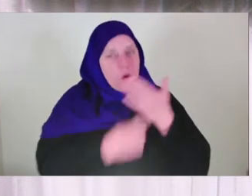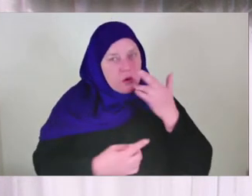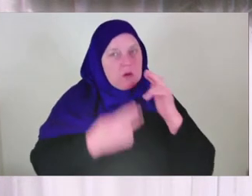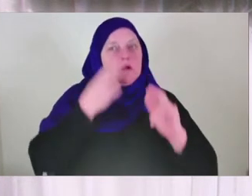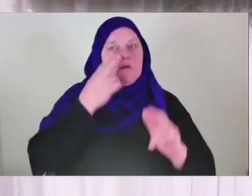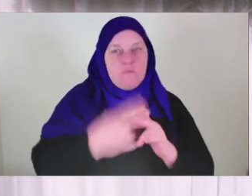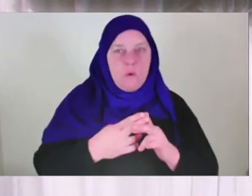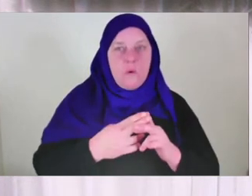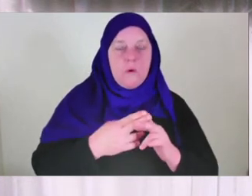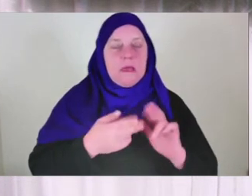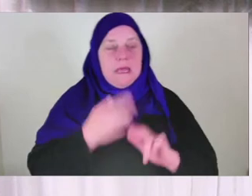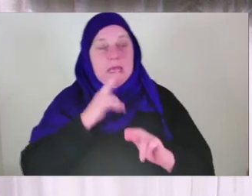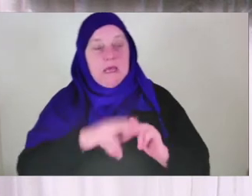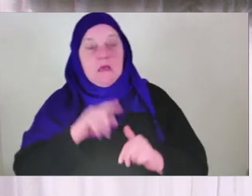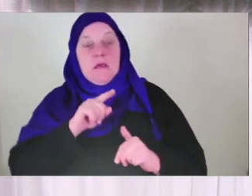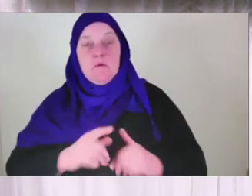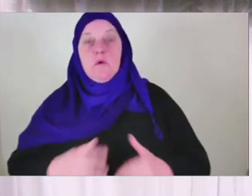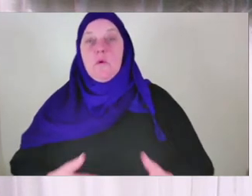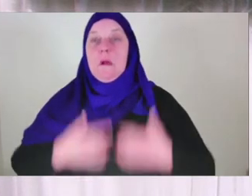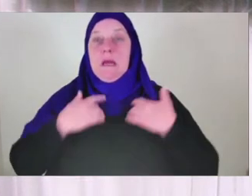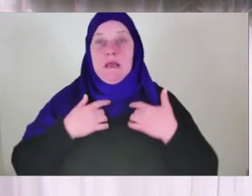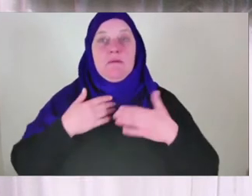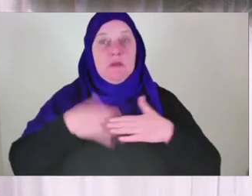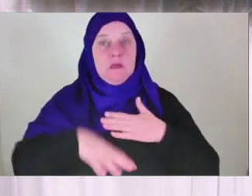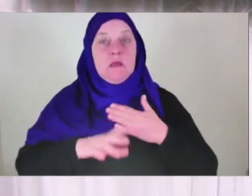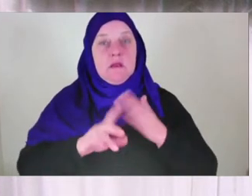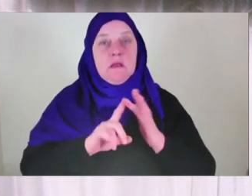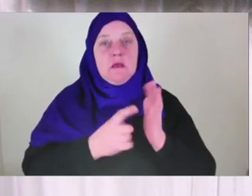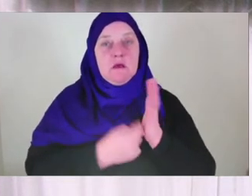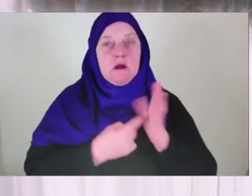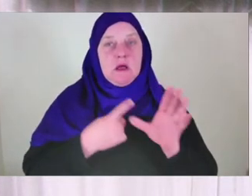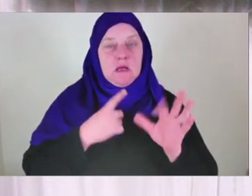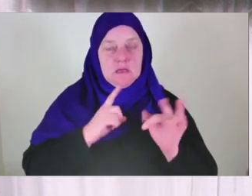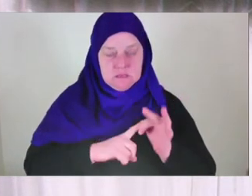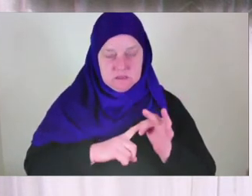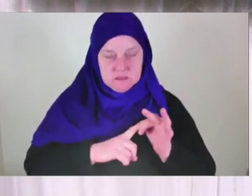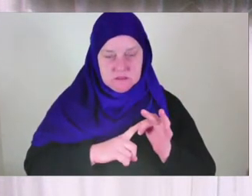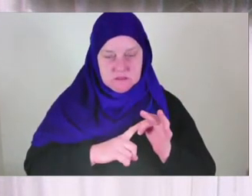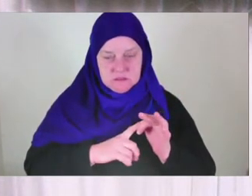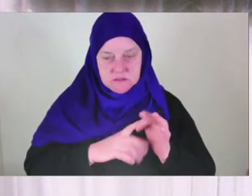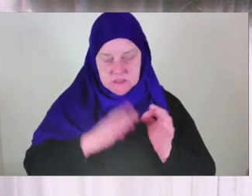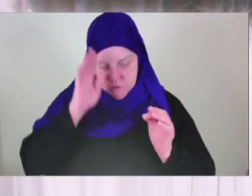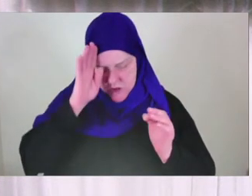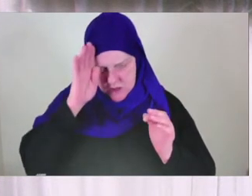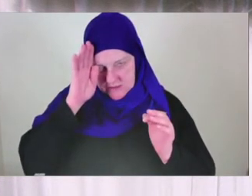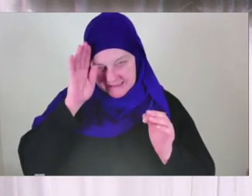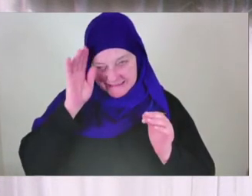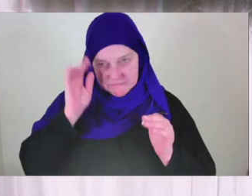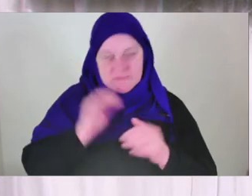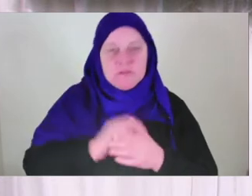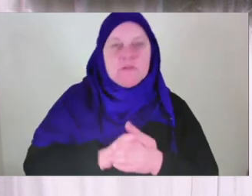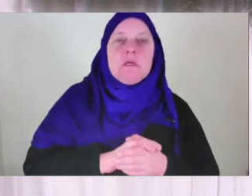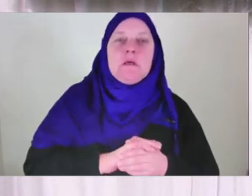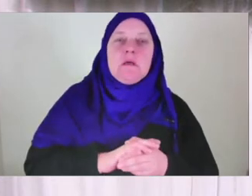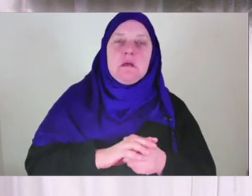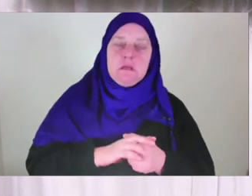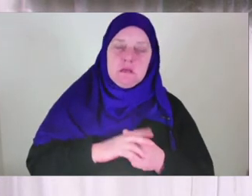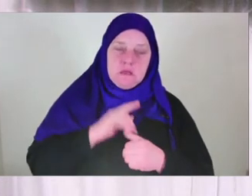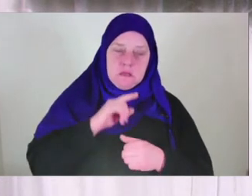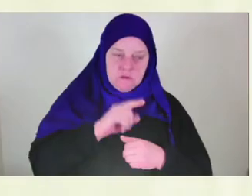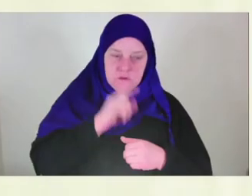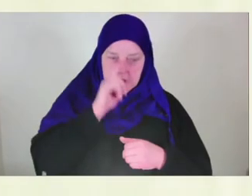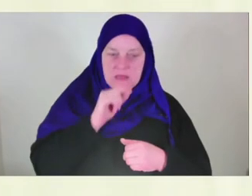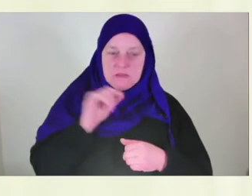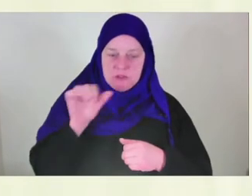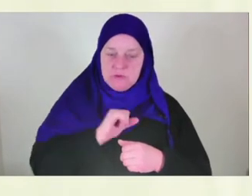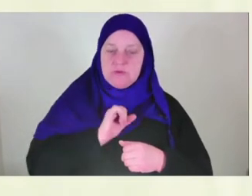to use the Saham al-Imam to give to poor people. If you know, if someone like next to you is in need and you know they're in need, he's giving you permission